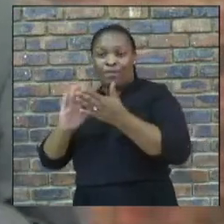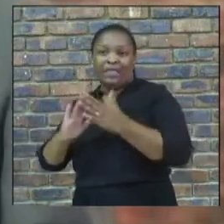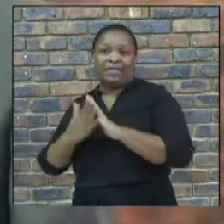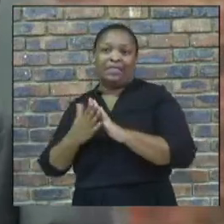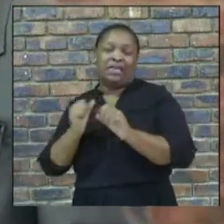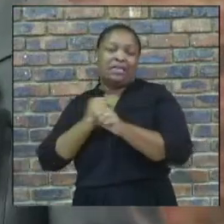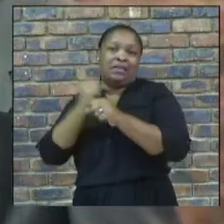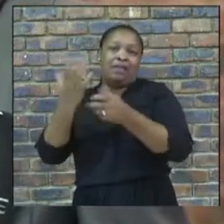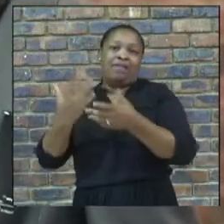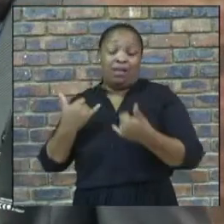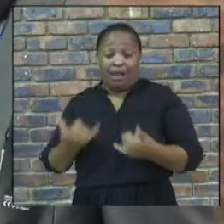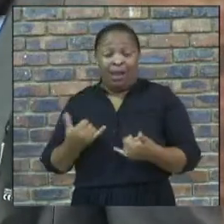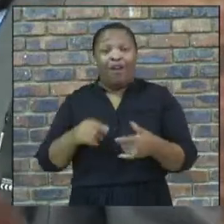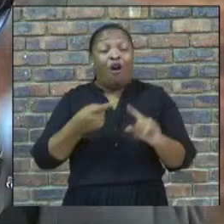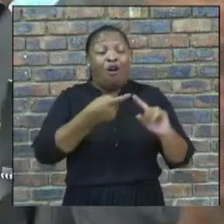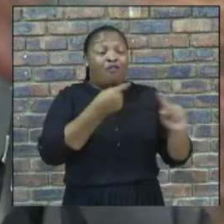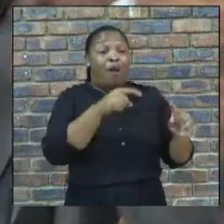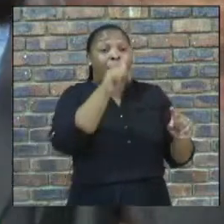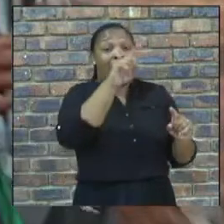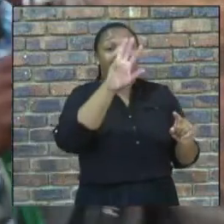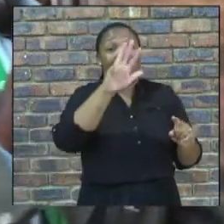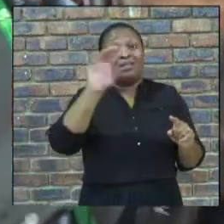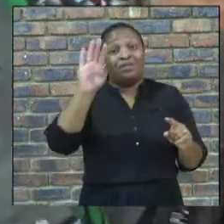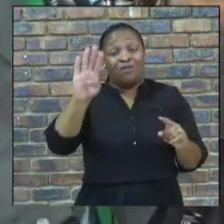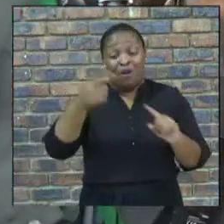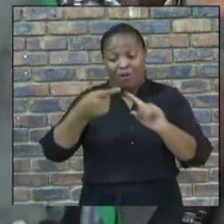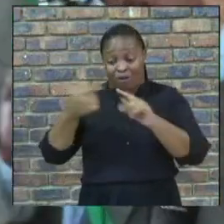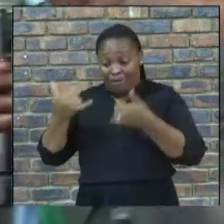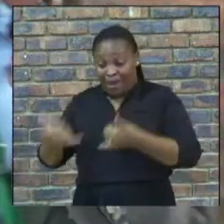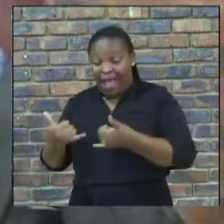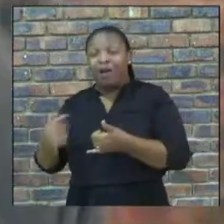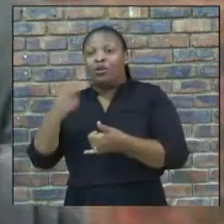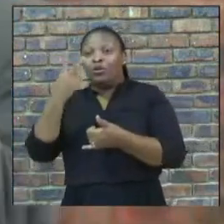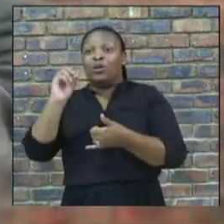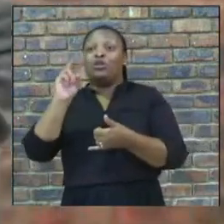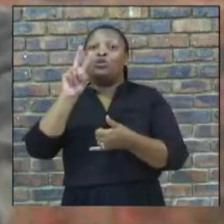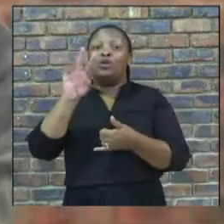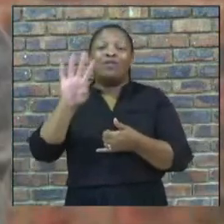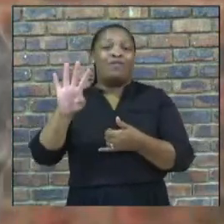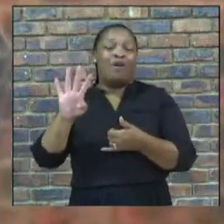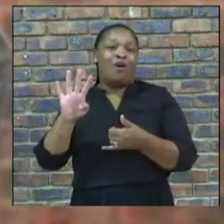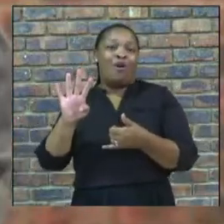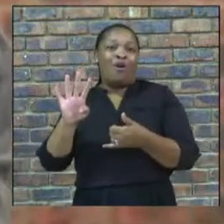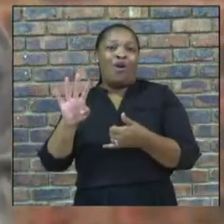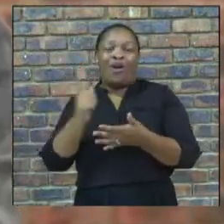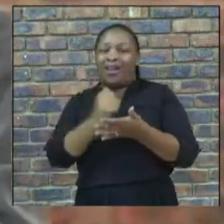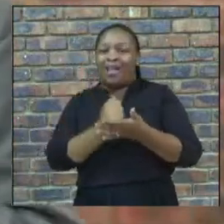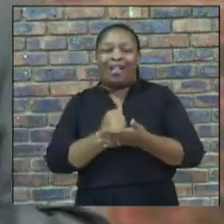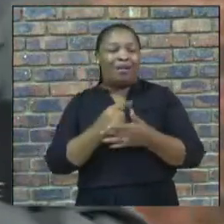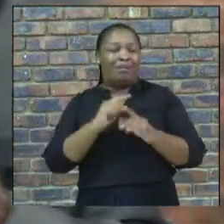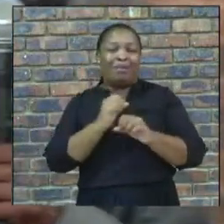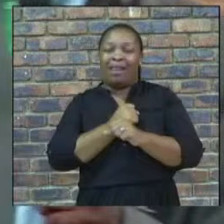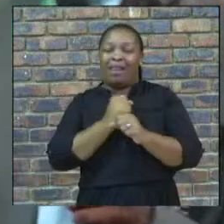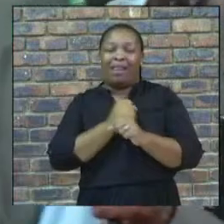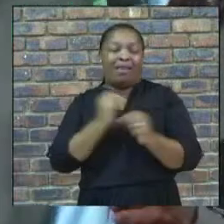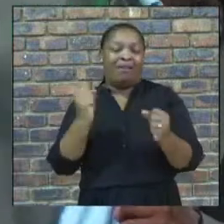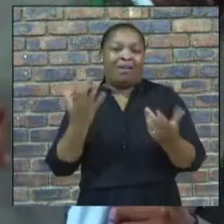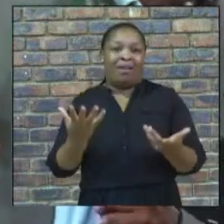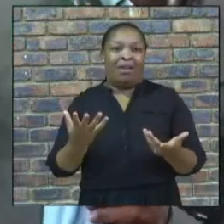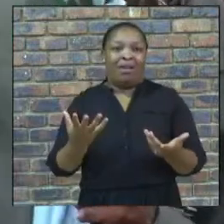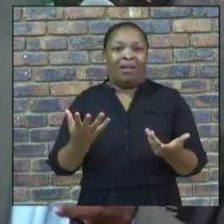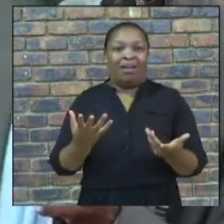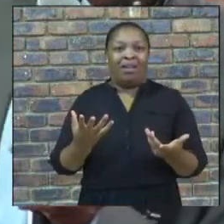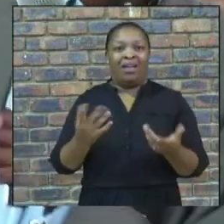is 2024. You are still bringing a document where you don't involve the communities. And